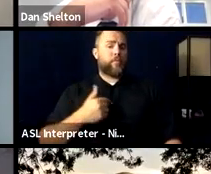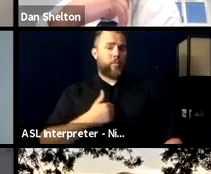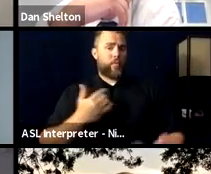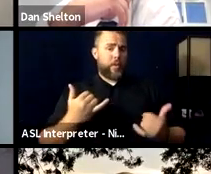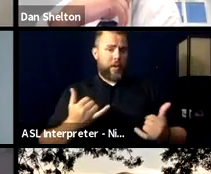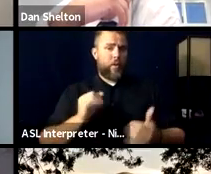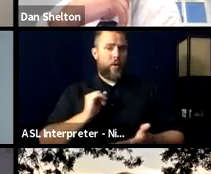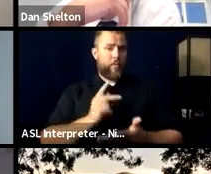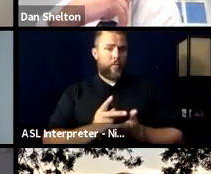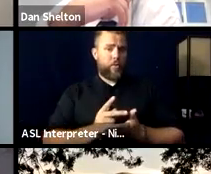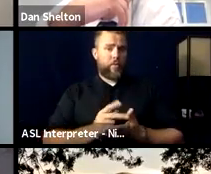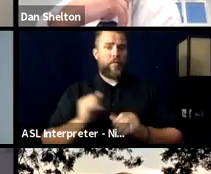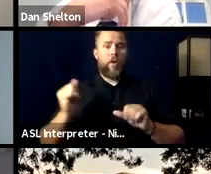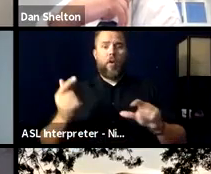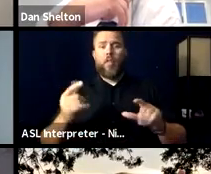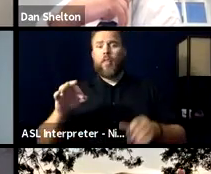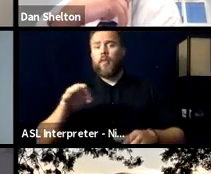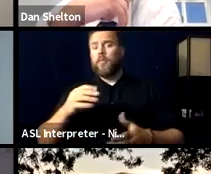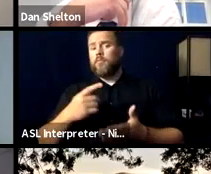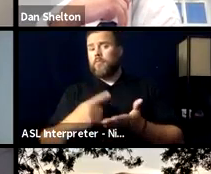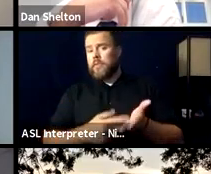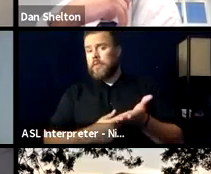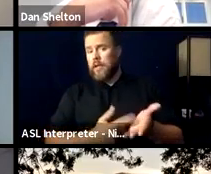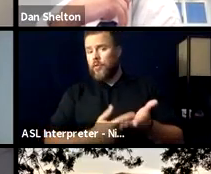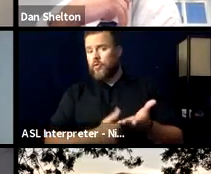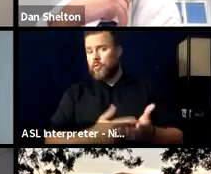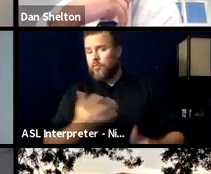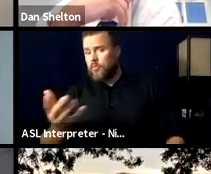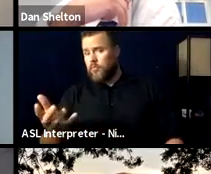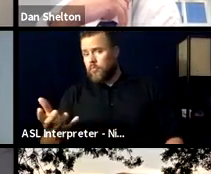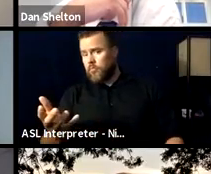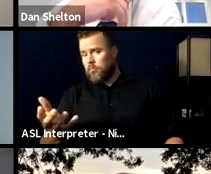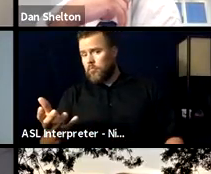21 budget. Is there any discussion?